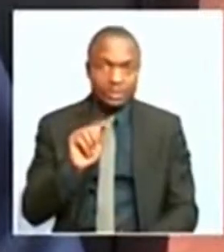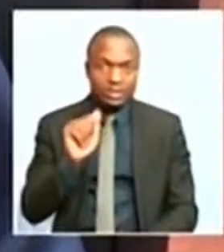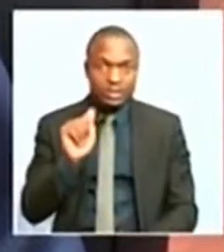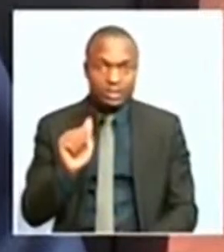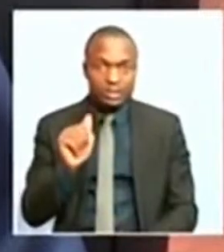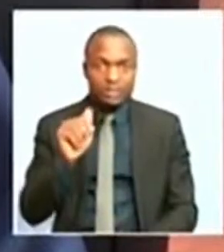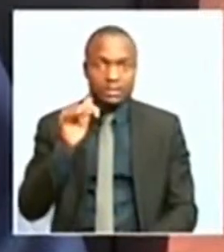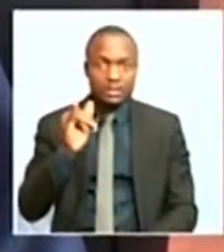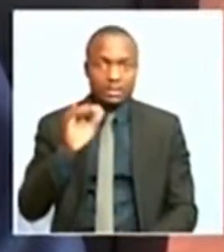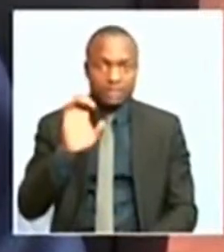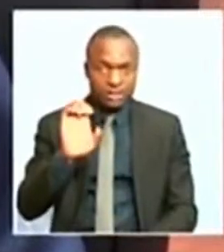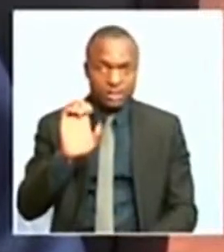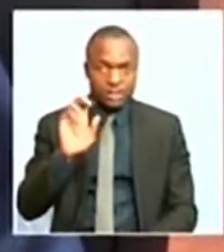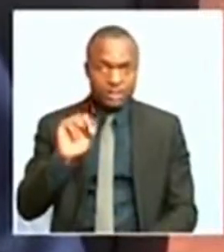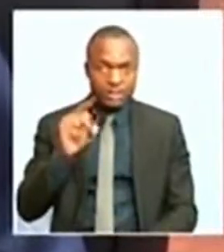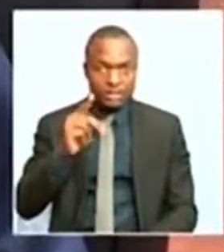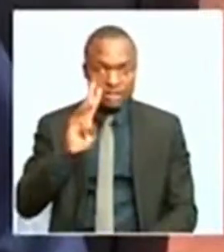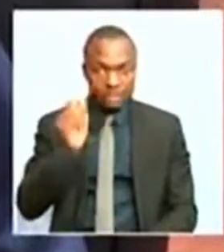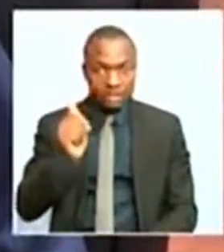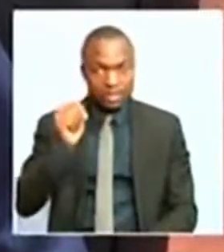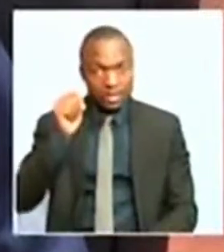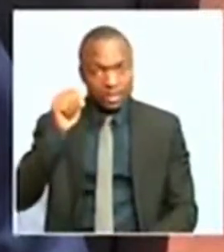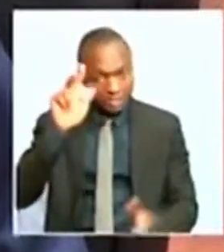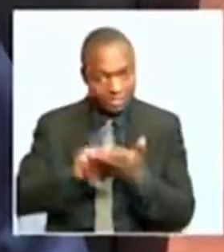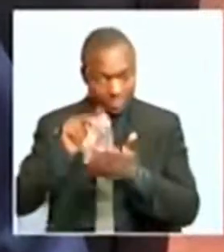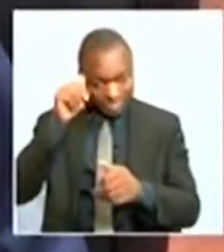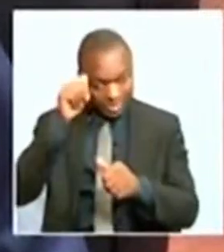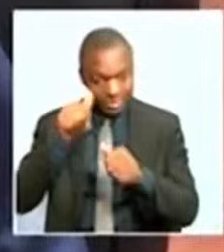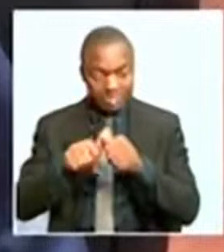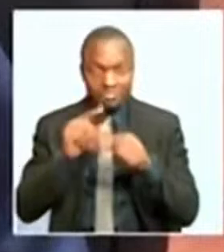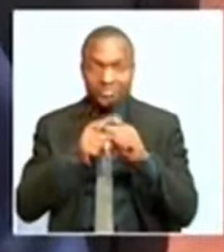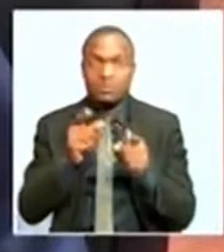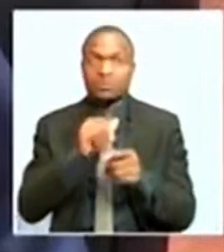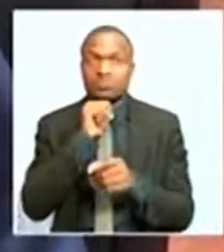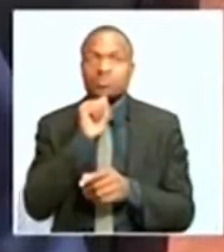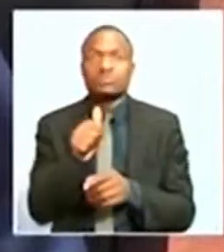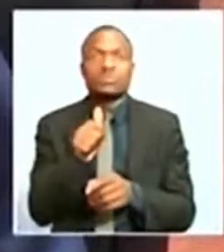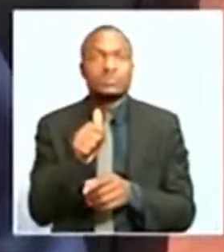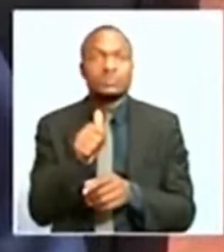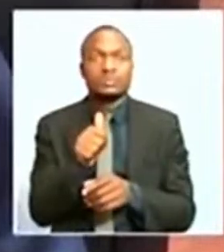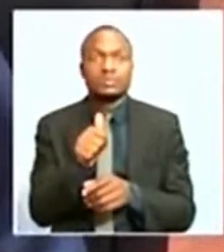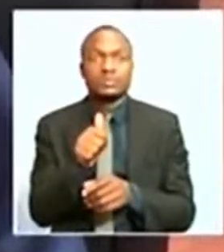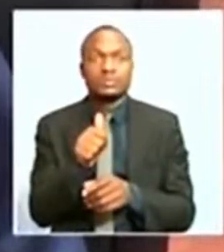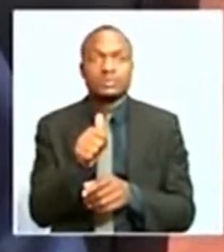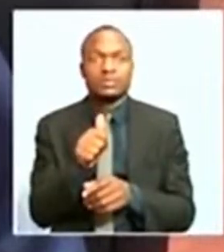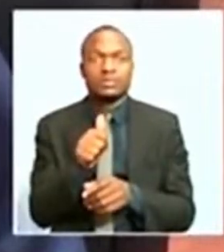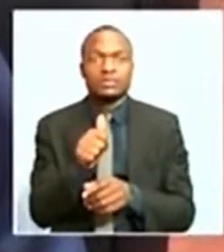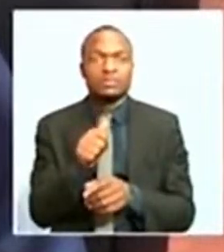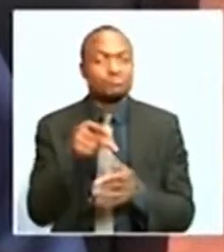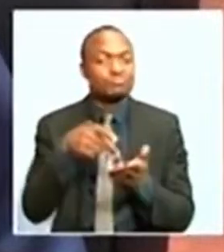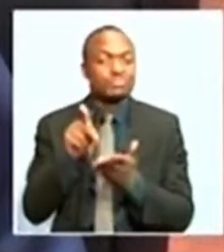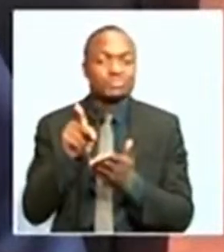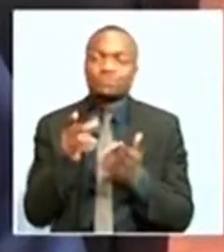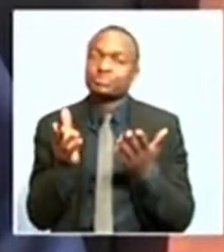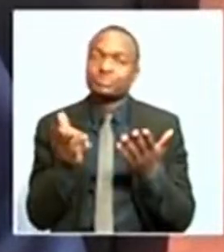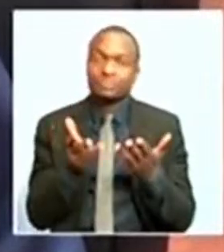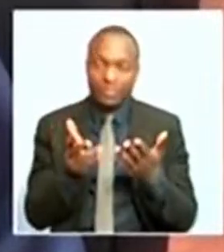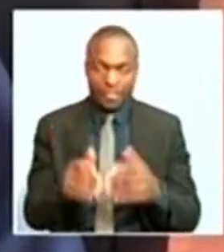that we have signed agreements and we have not been able to honor or do our